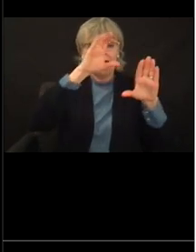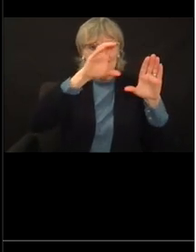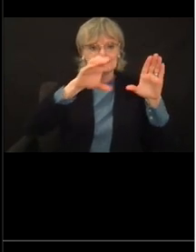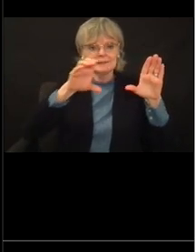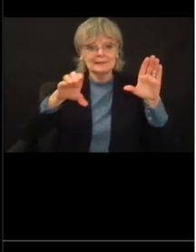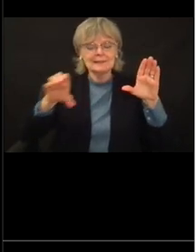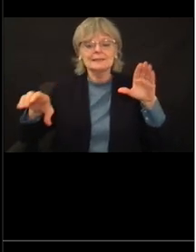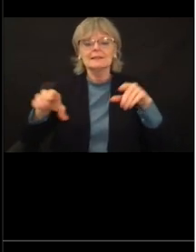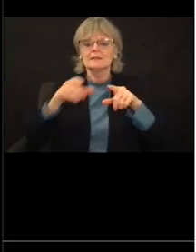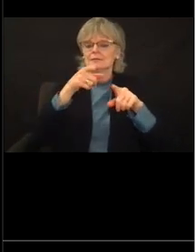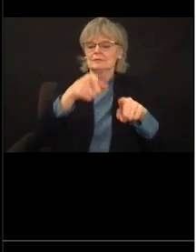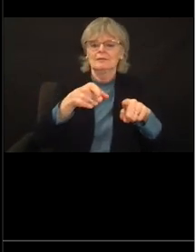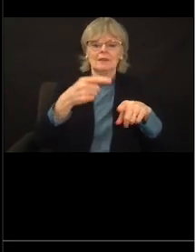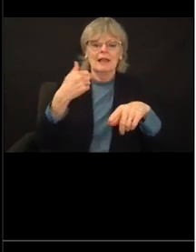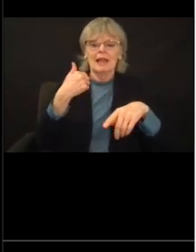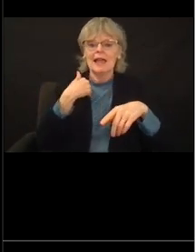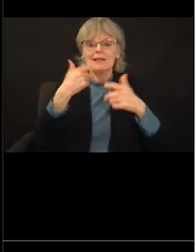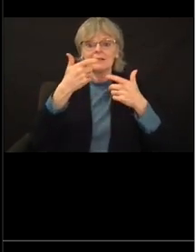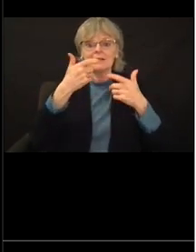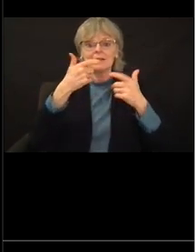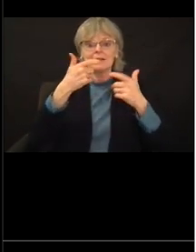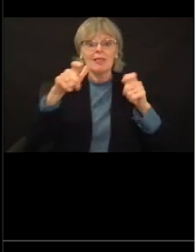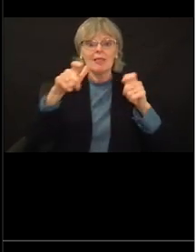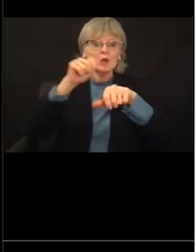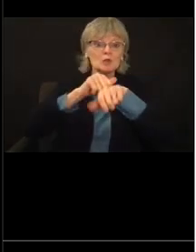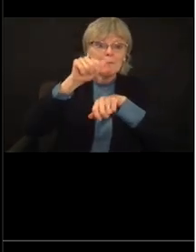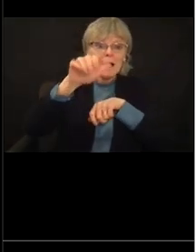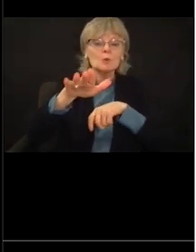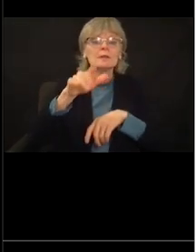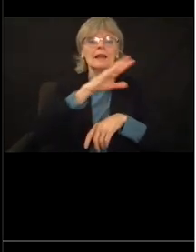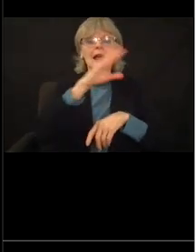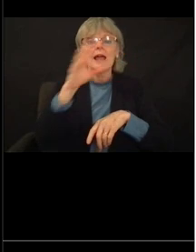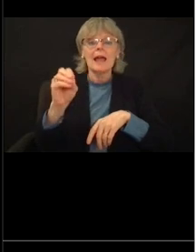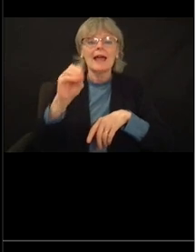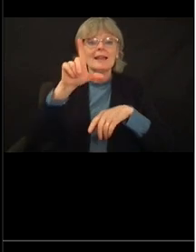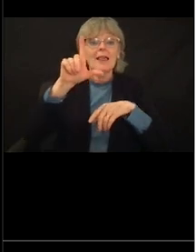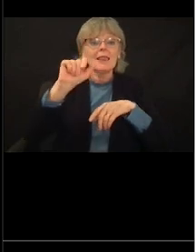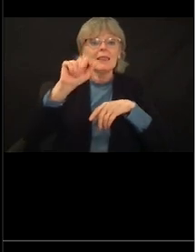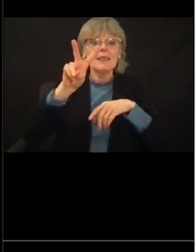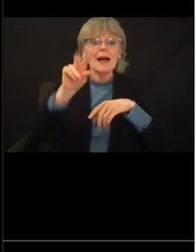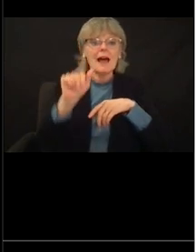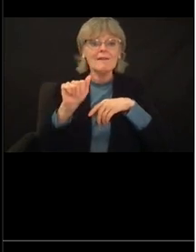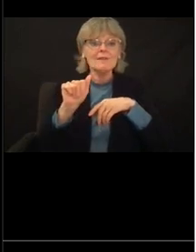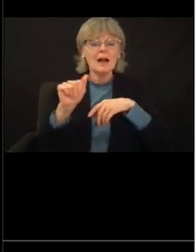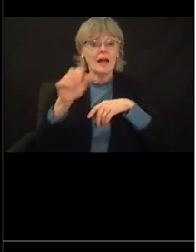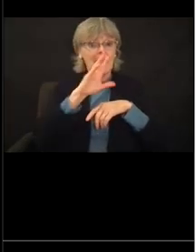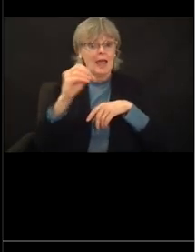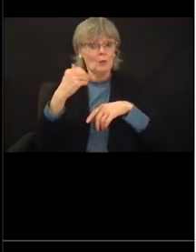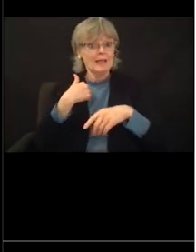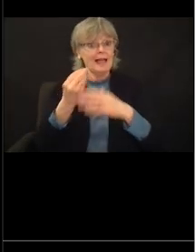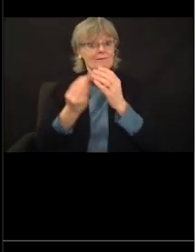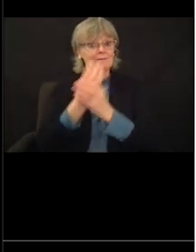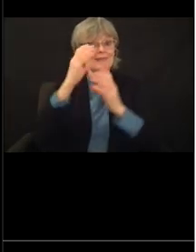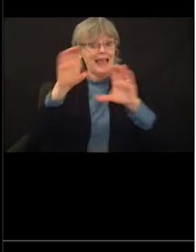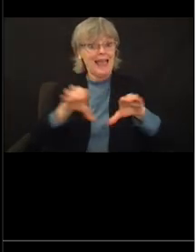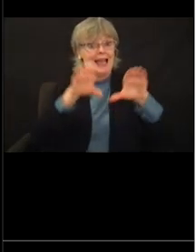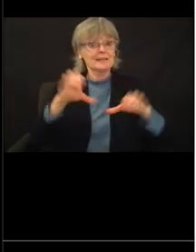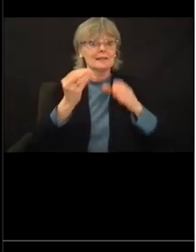made up of large mountains and lava, and we have an active volcano here. So it's a